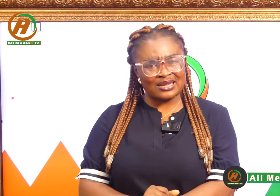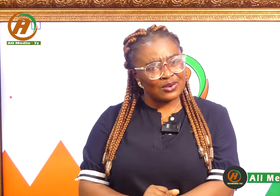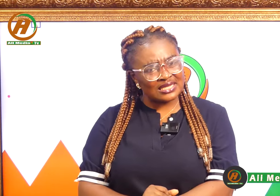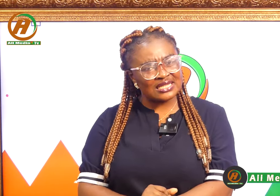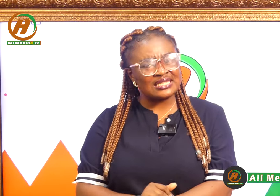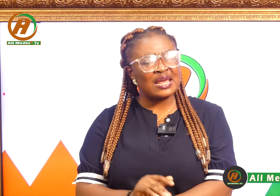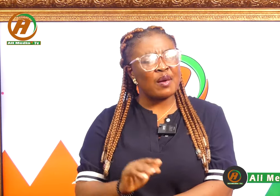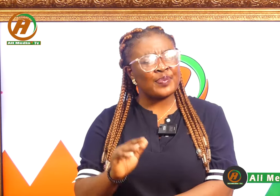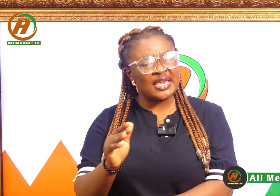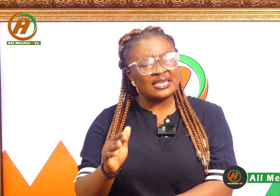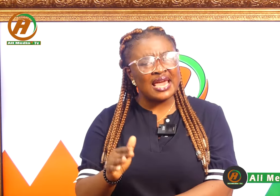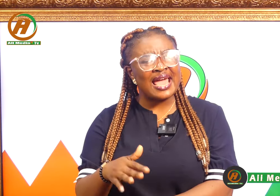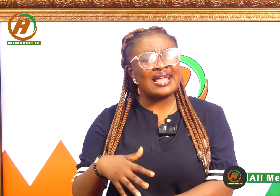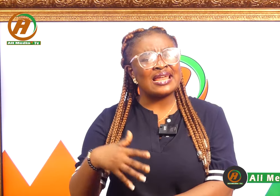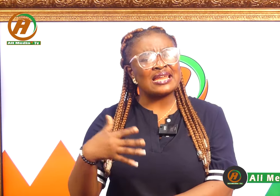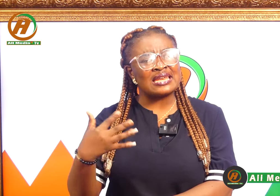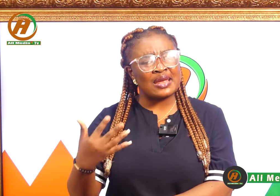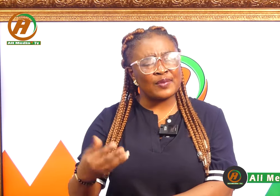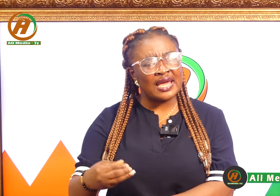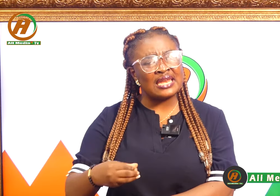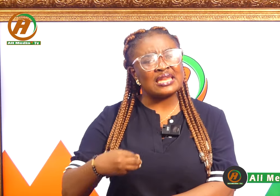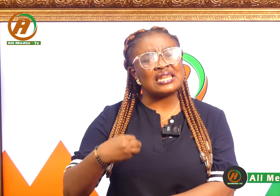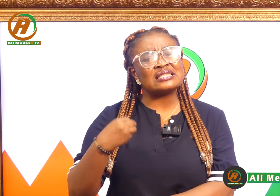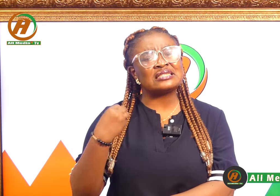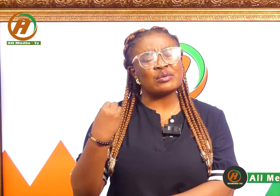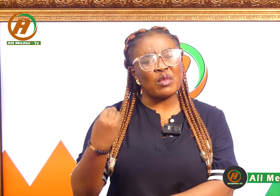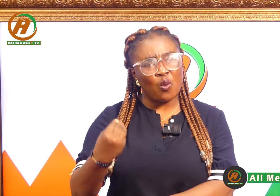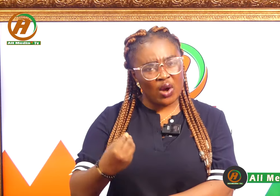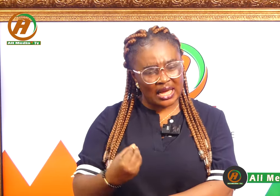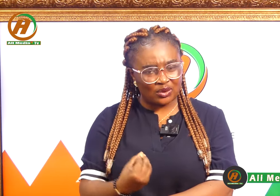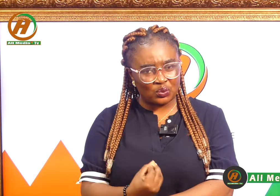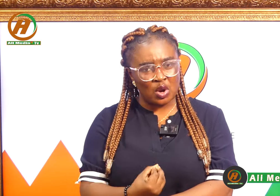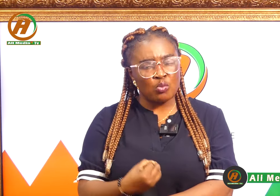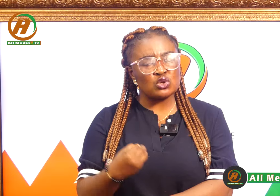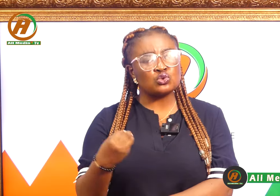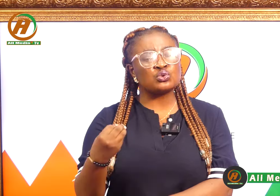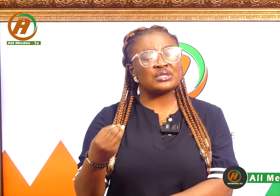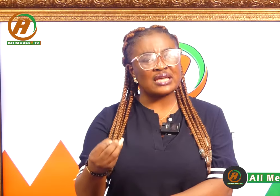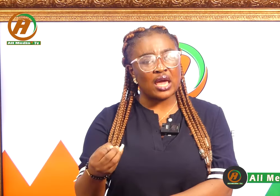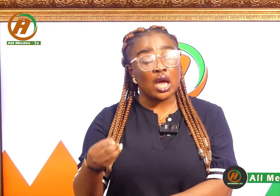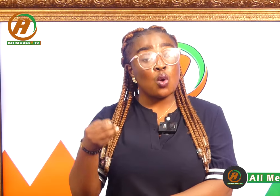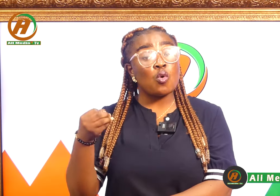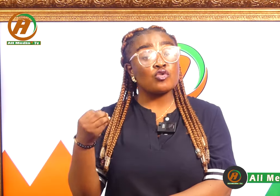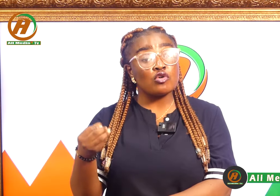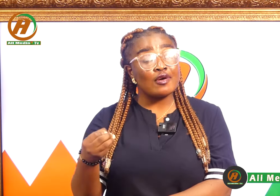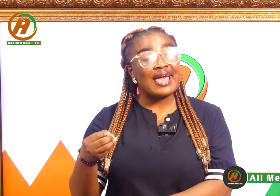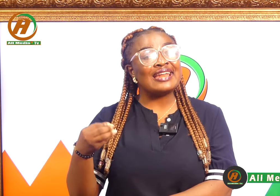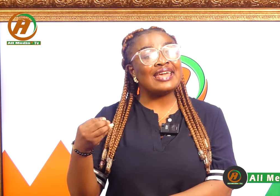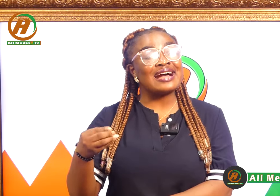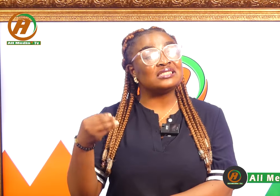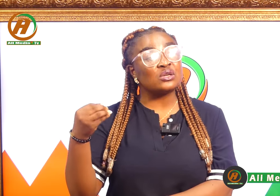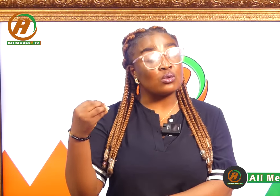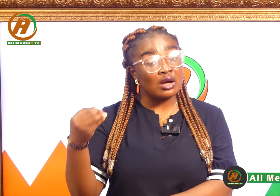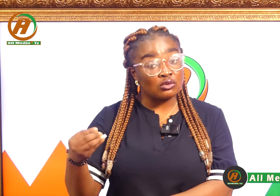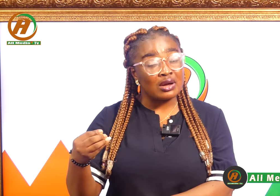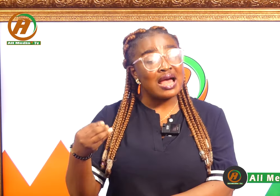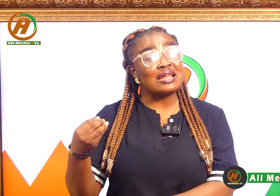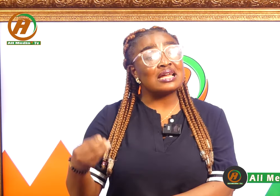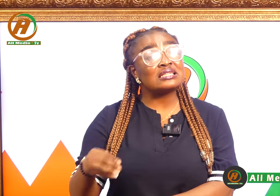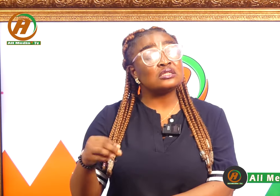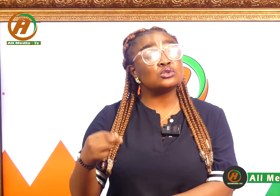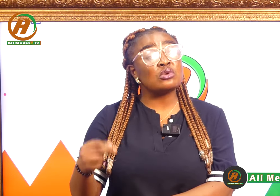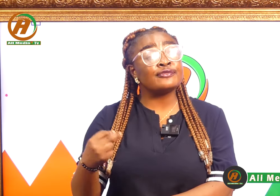wasere na wasere se ne papei eye ne niema ene ne nsema woka no mususu se wono ene agyenkwa